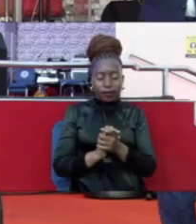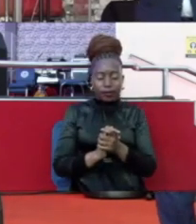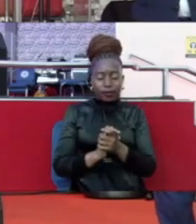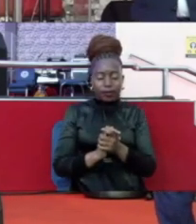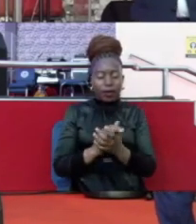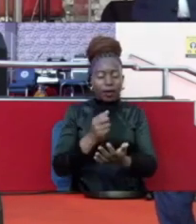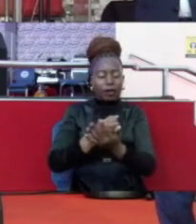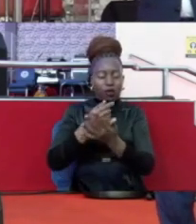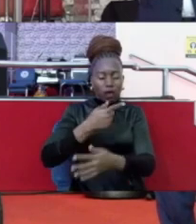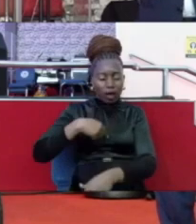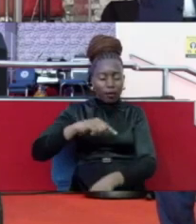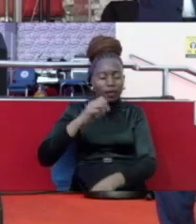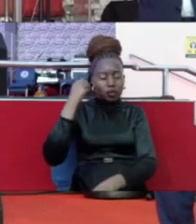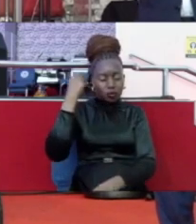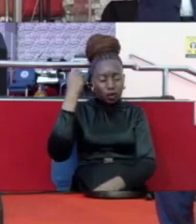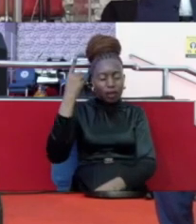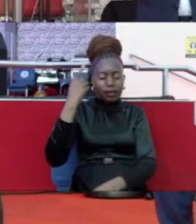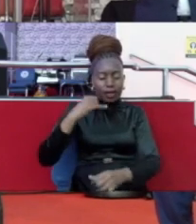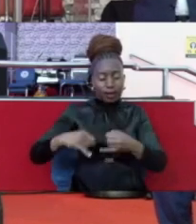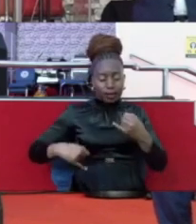Help us to understand the joy